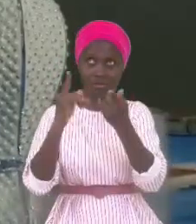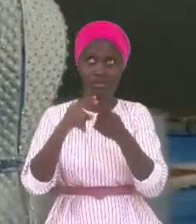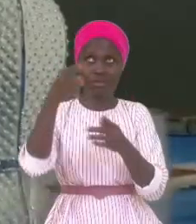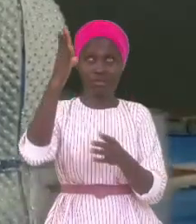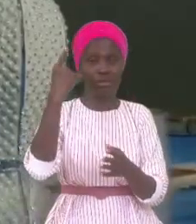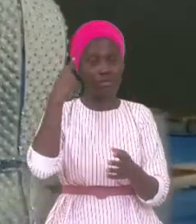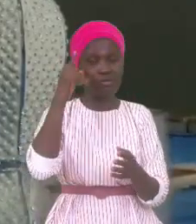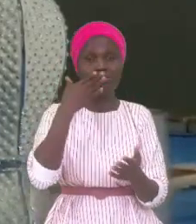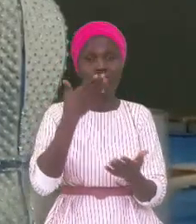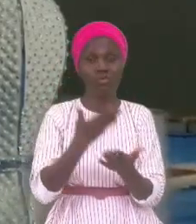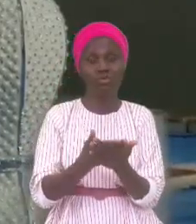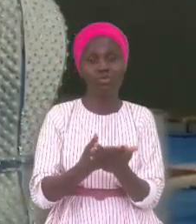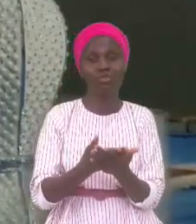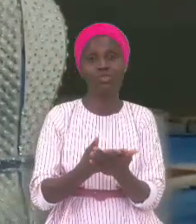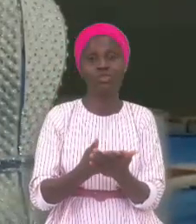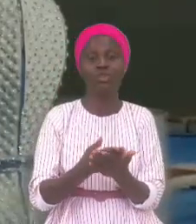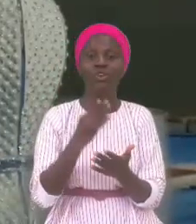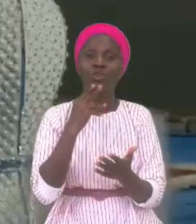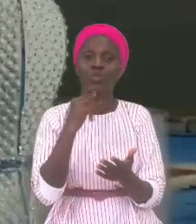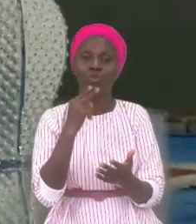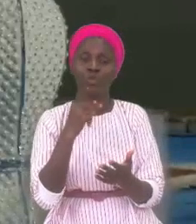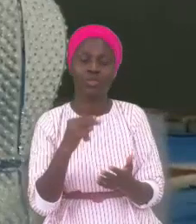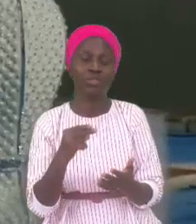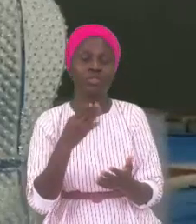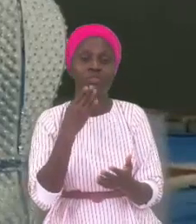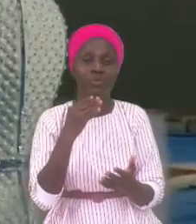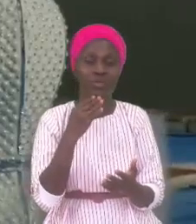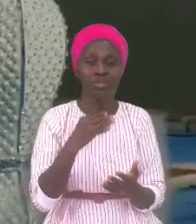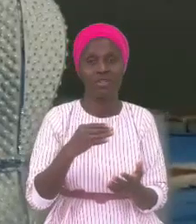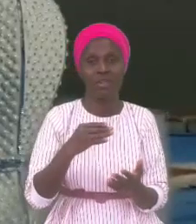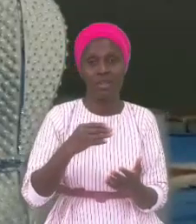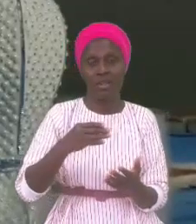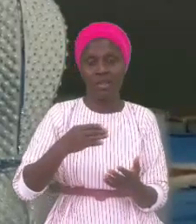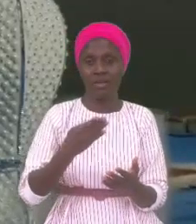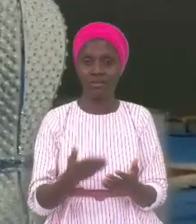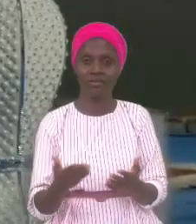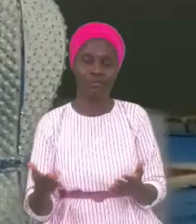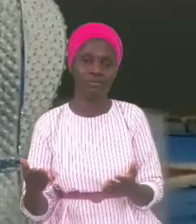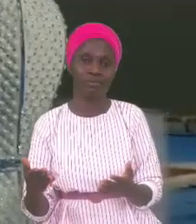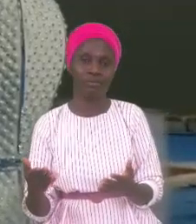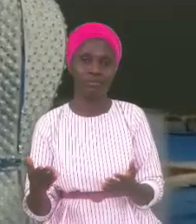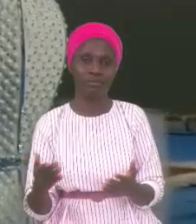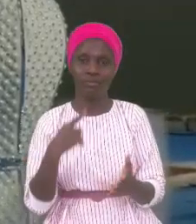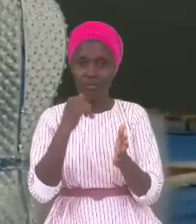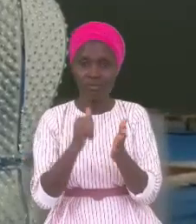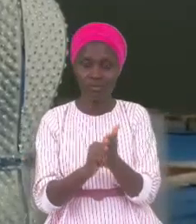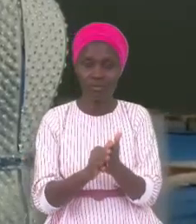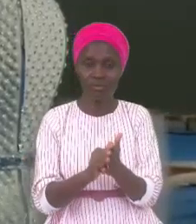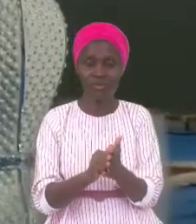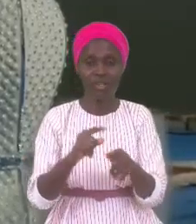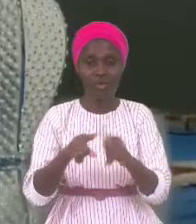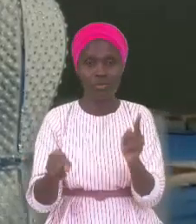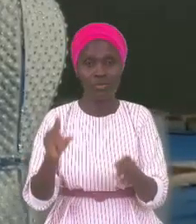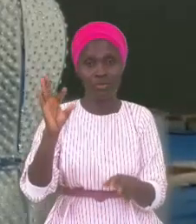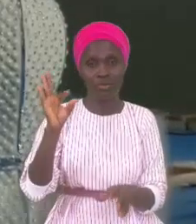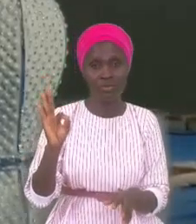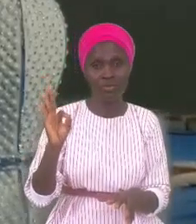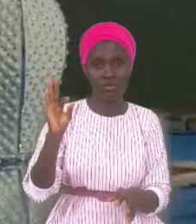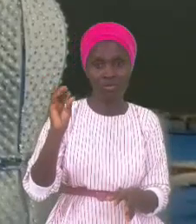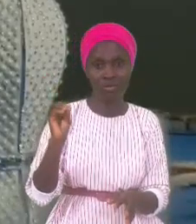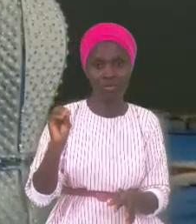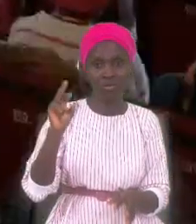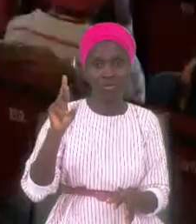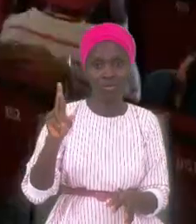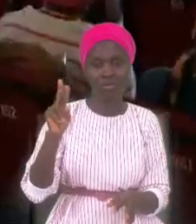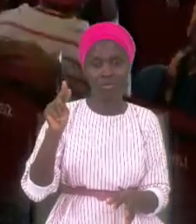smelling savor. In verse 3, it says, but fornication and all uncleanness and covetousness, let